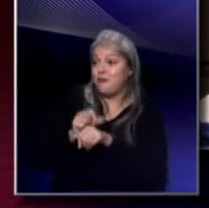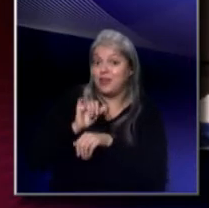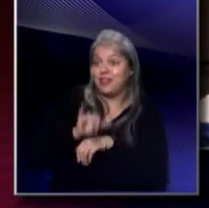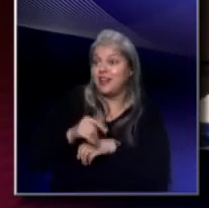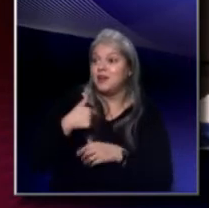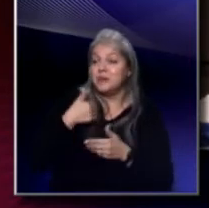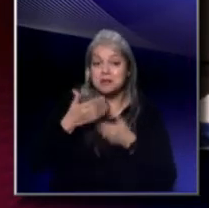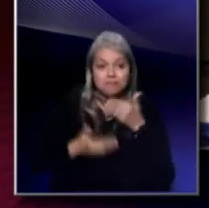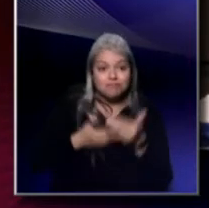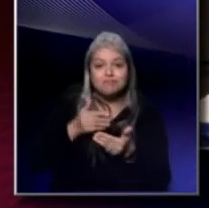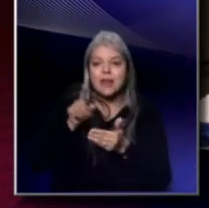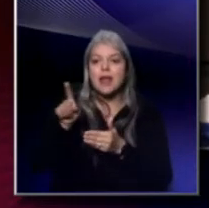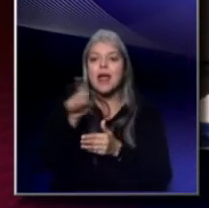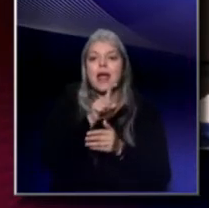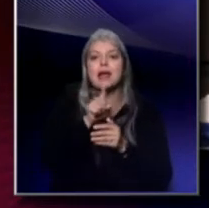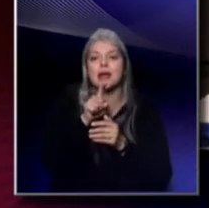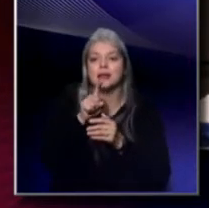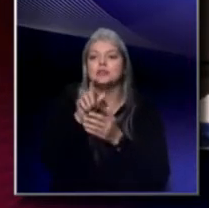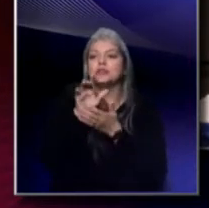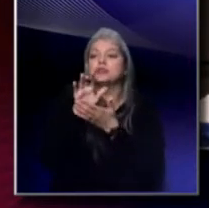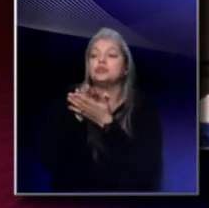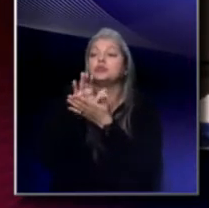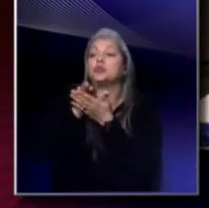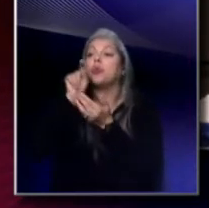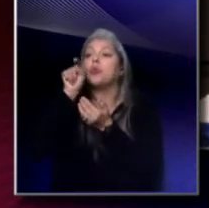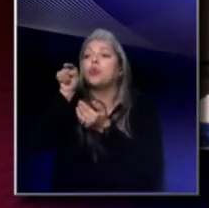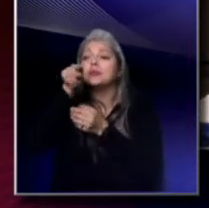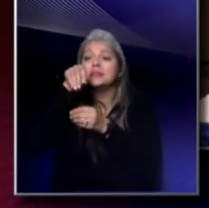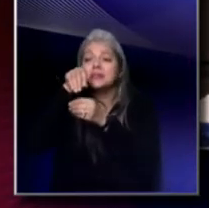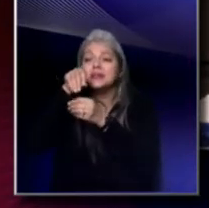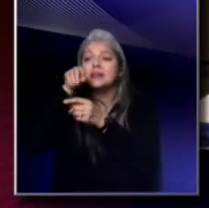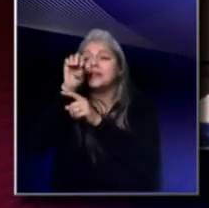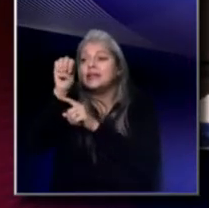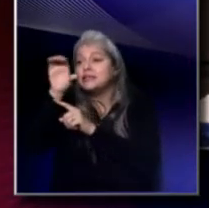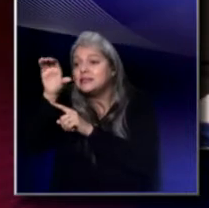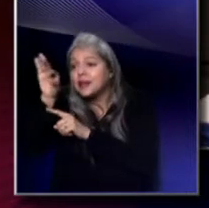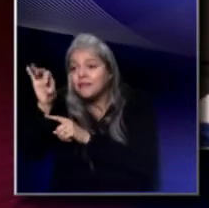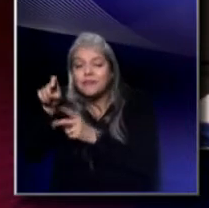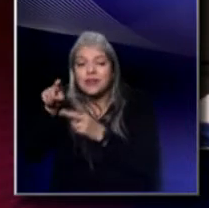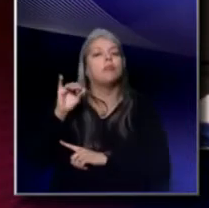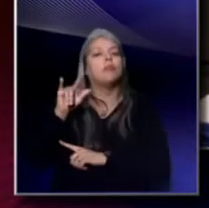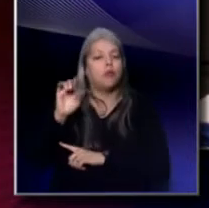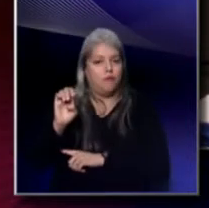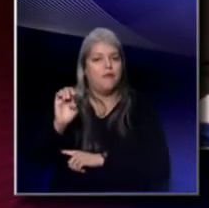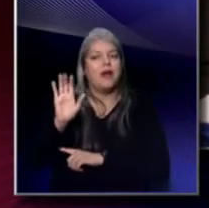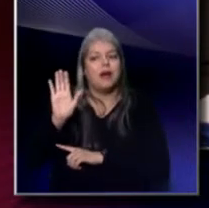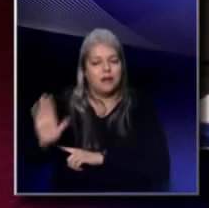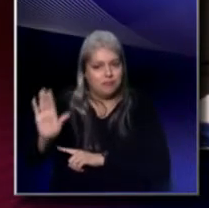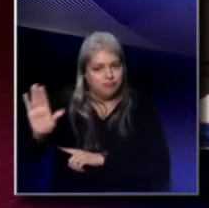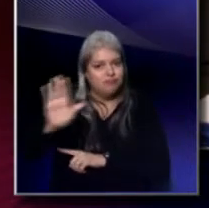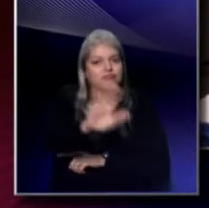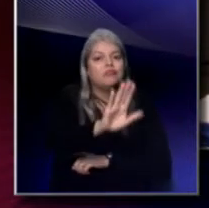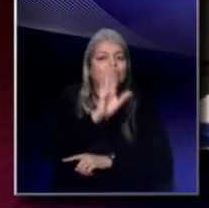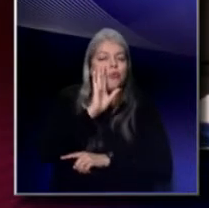are asking the individual schools, the early childhood family education